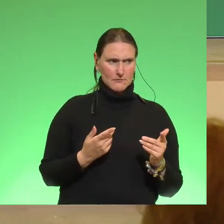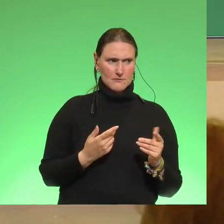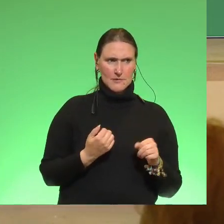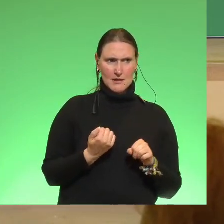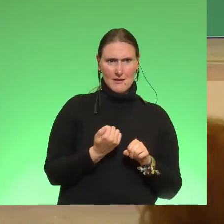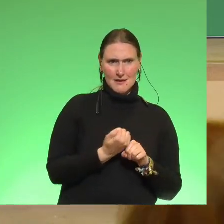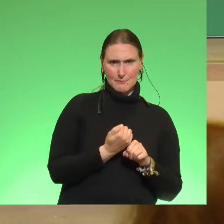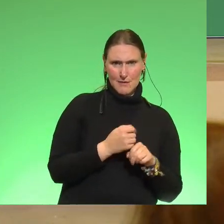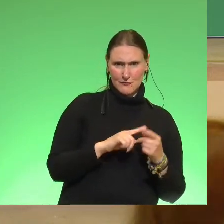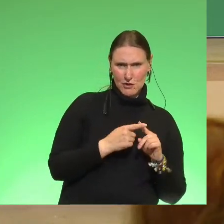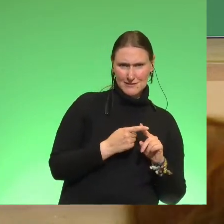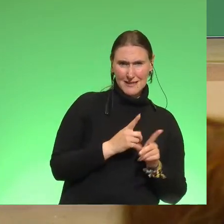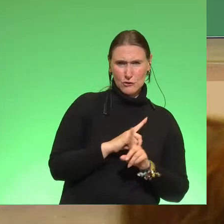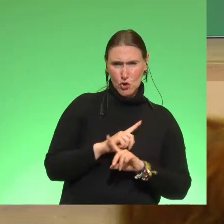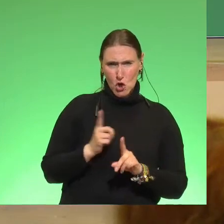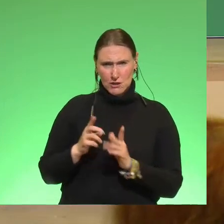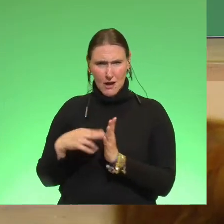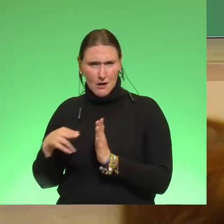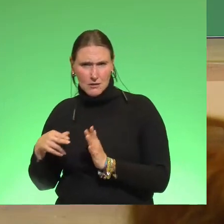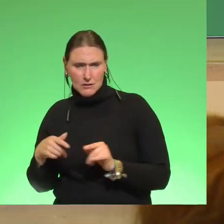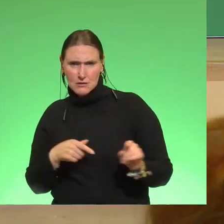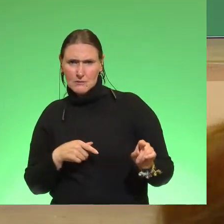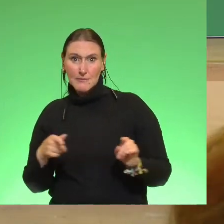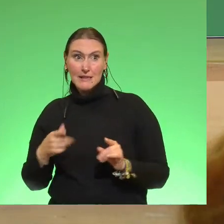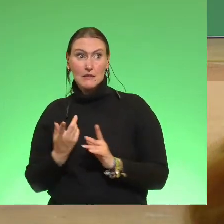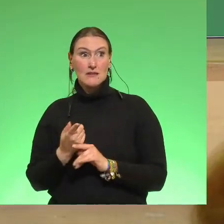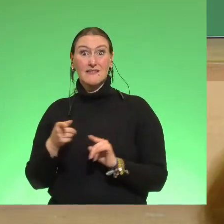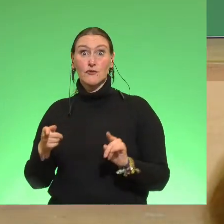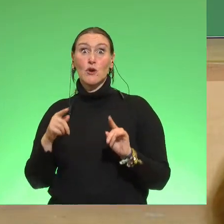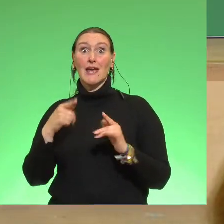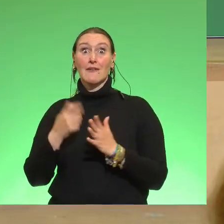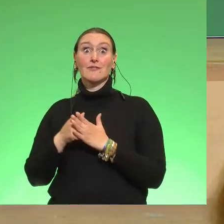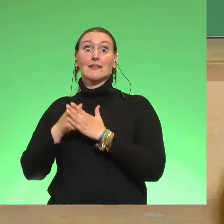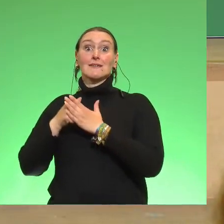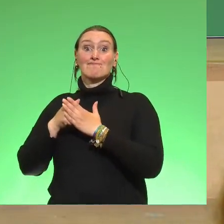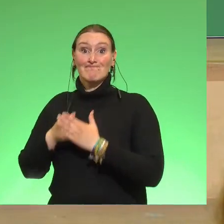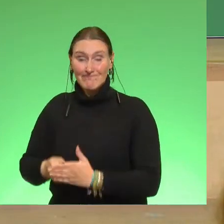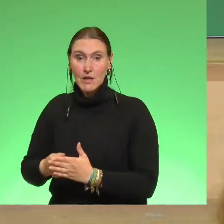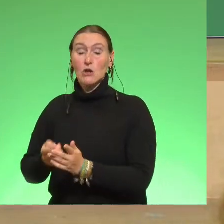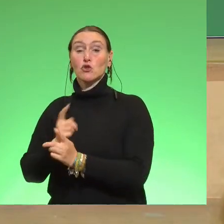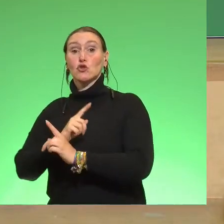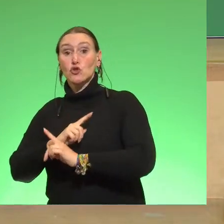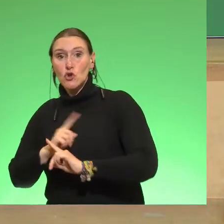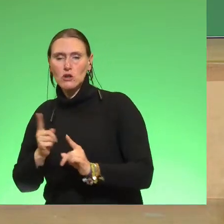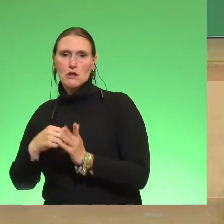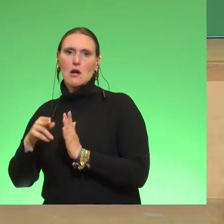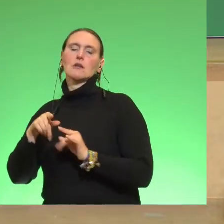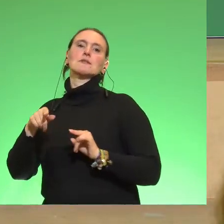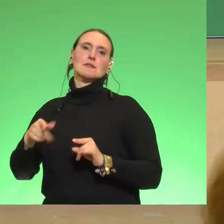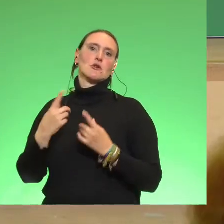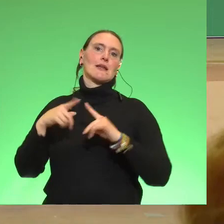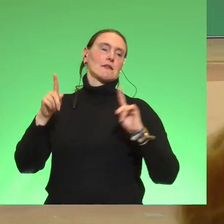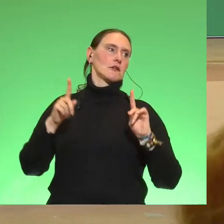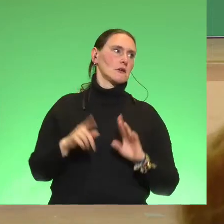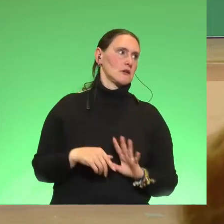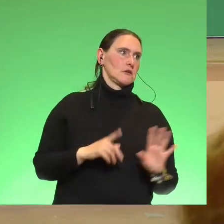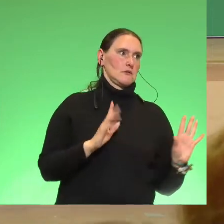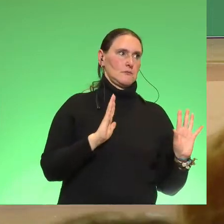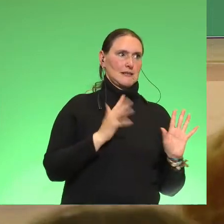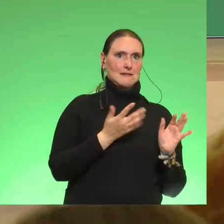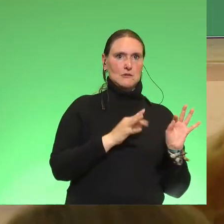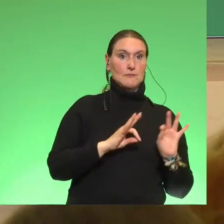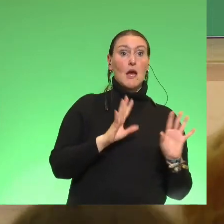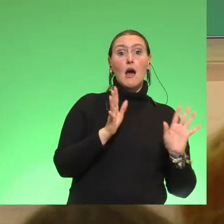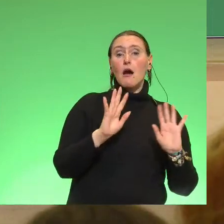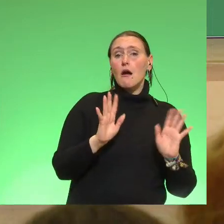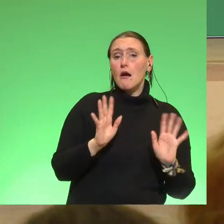art. Yeah, no, and not art becomes another concept. All right, but that was just my intro to my thought. Oh, sorry. No worries, no worries. So because